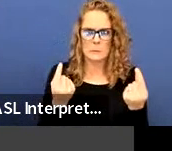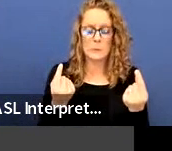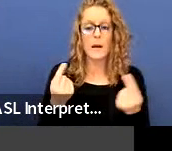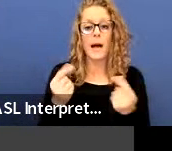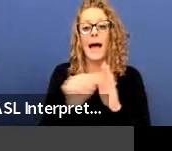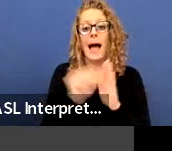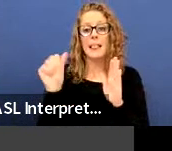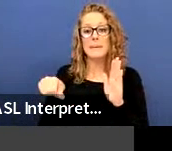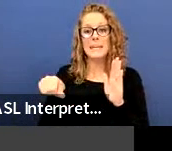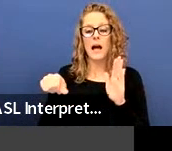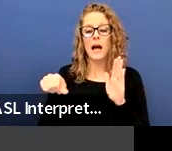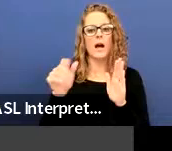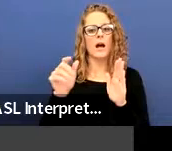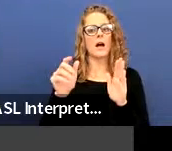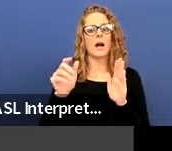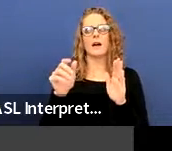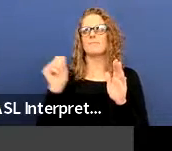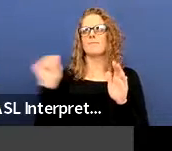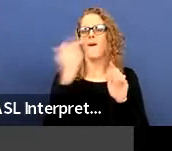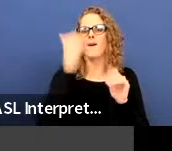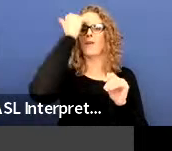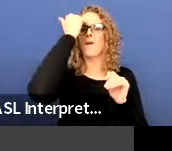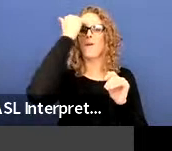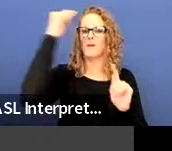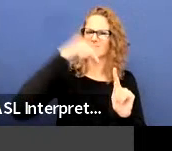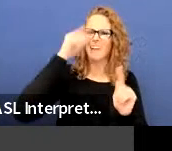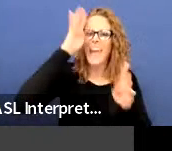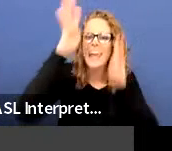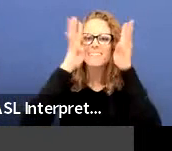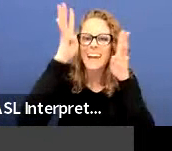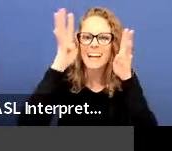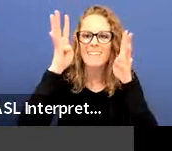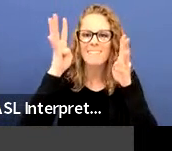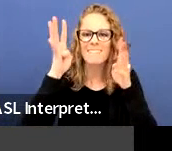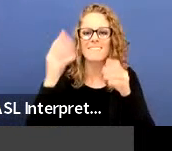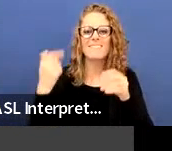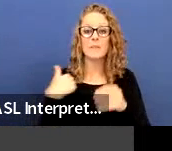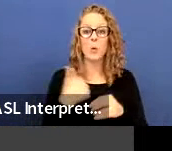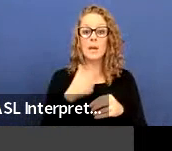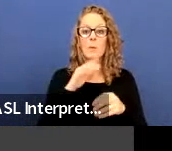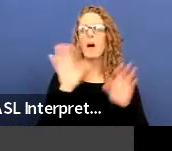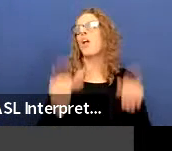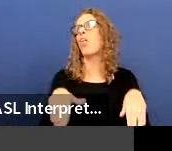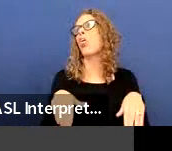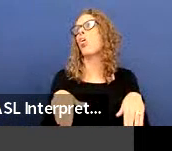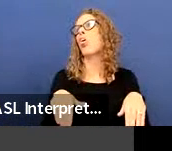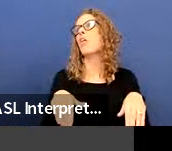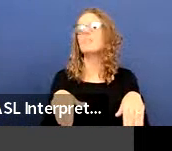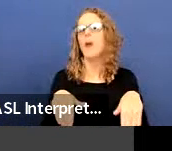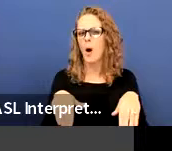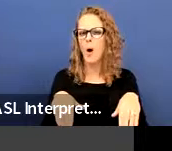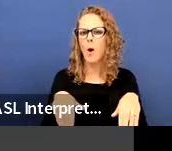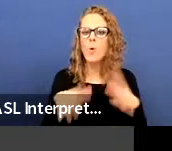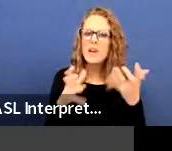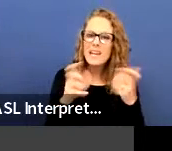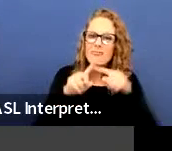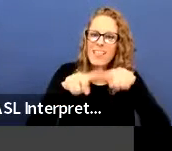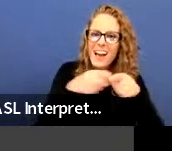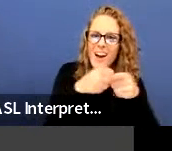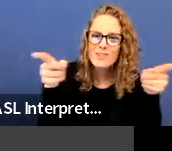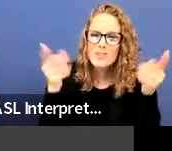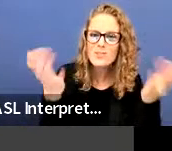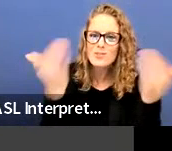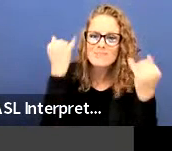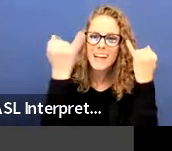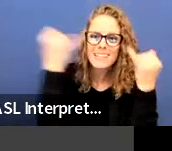state for being innovative, and we plan on doing just that. We're looking to you to be innovative, and all of